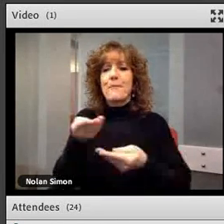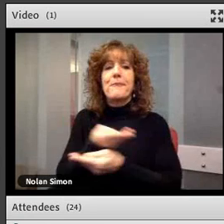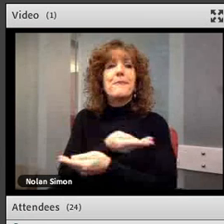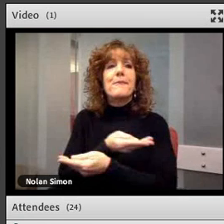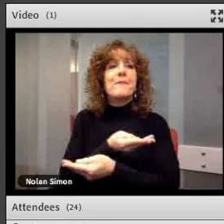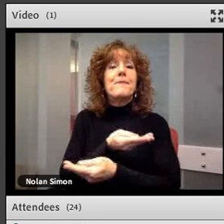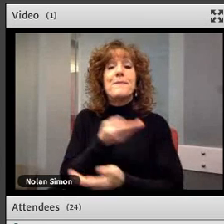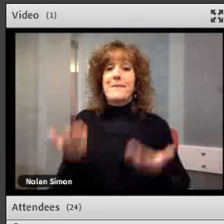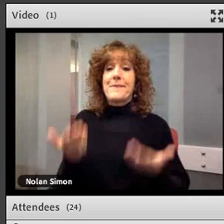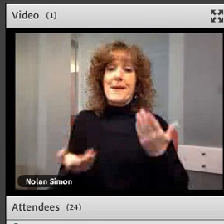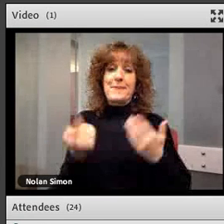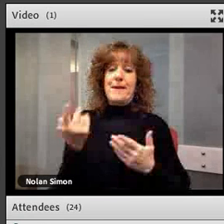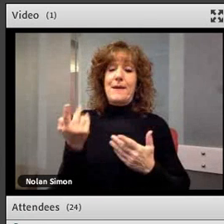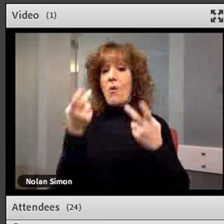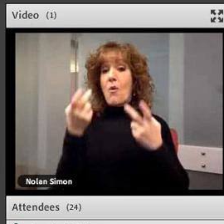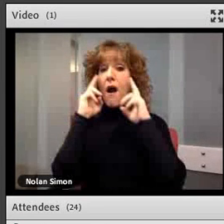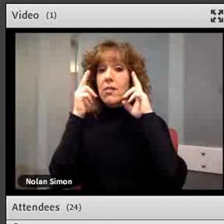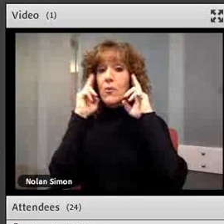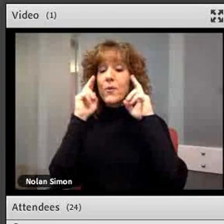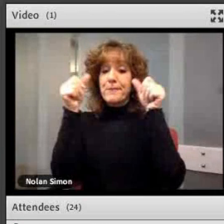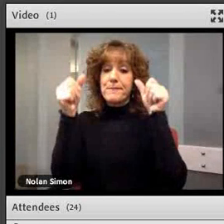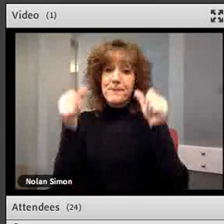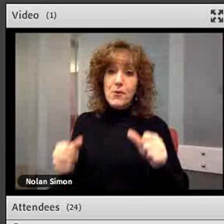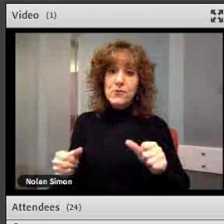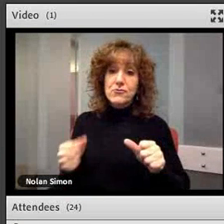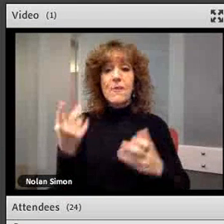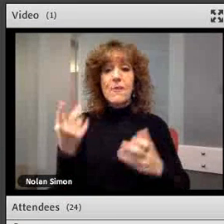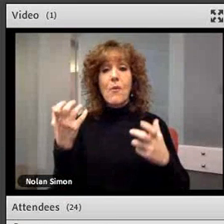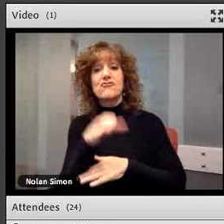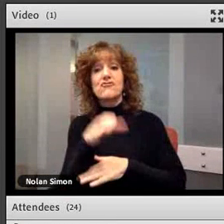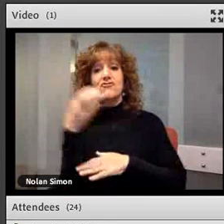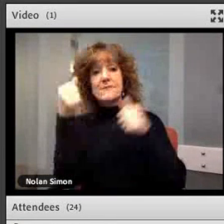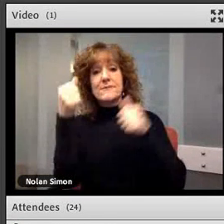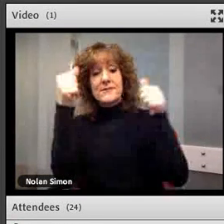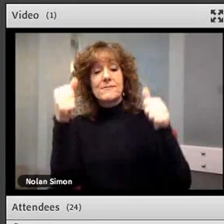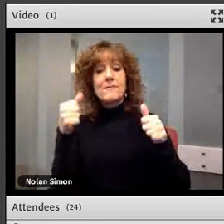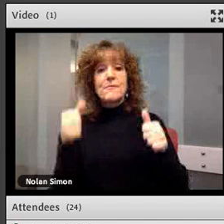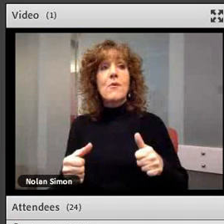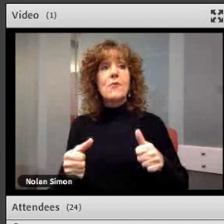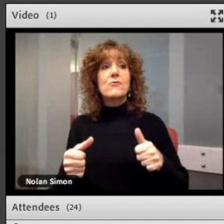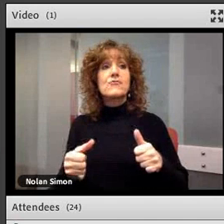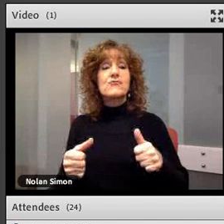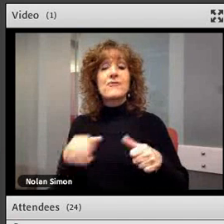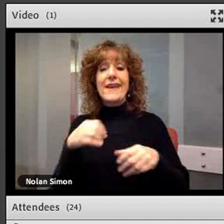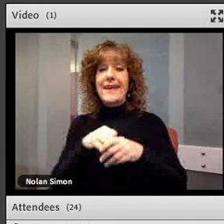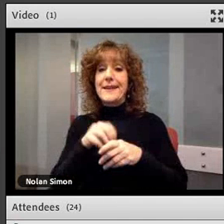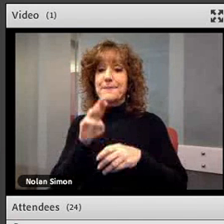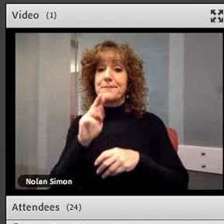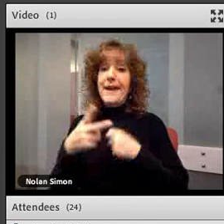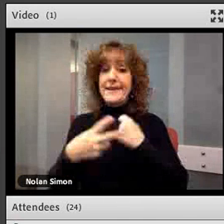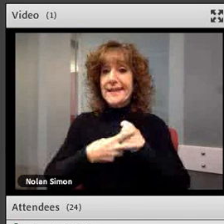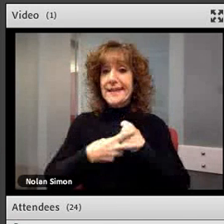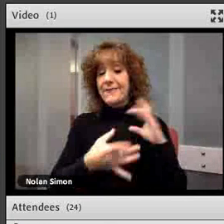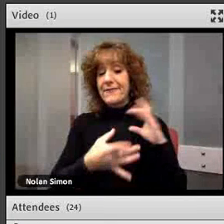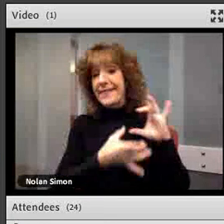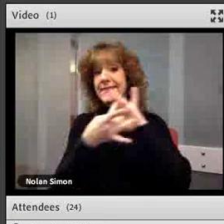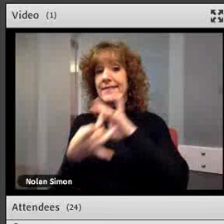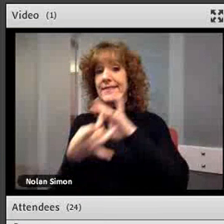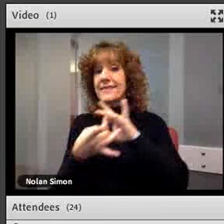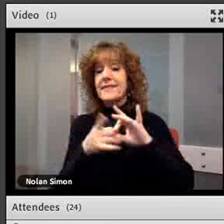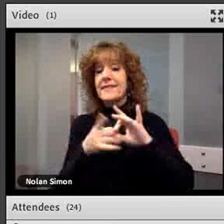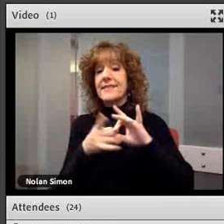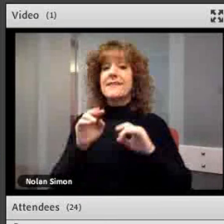or somebody might want to make a Halloween poster and someone else wants to make a Christmas poster. You can put them in the banks and link your banks and share